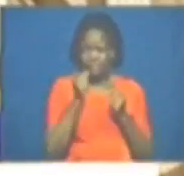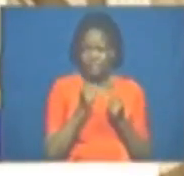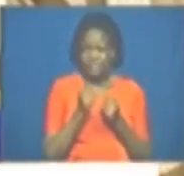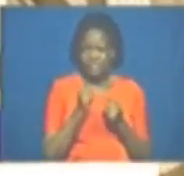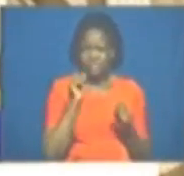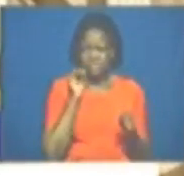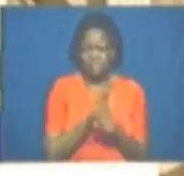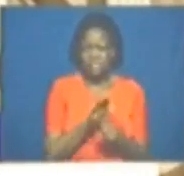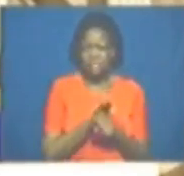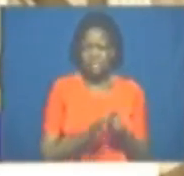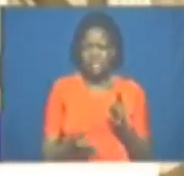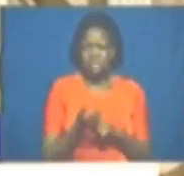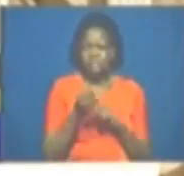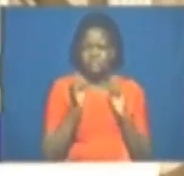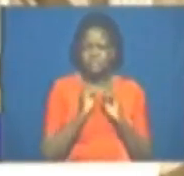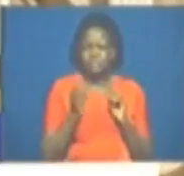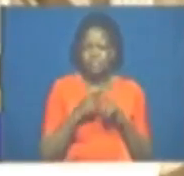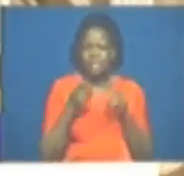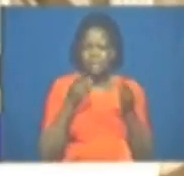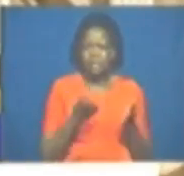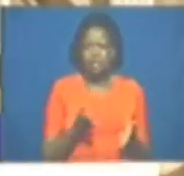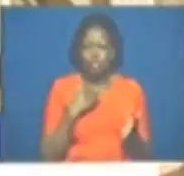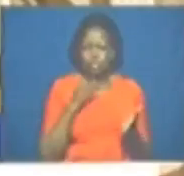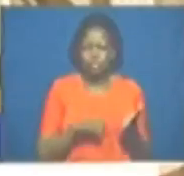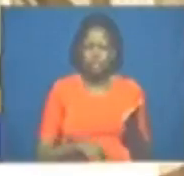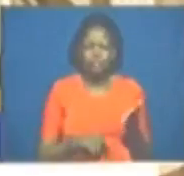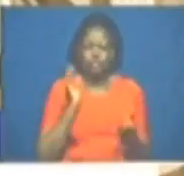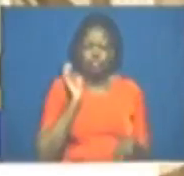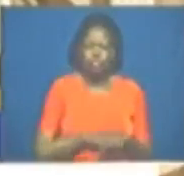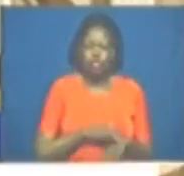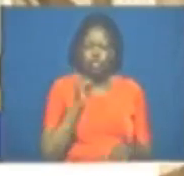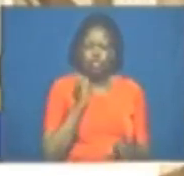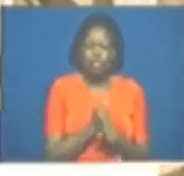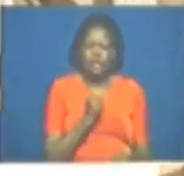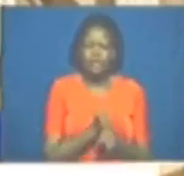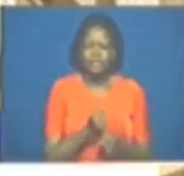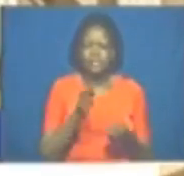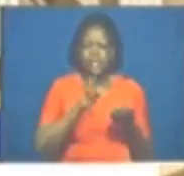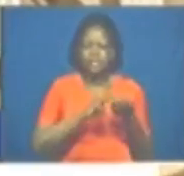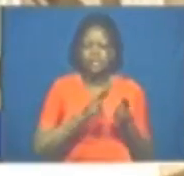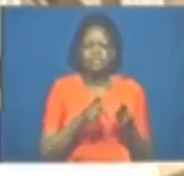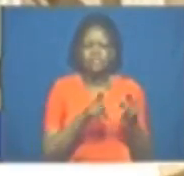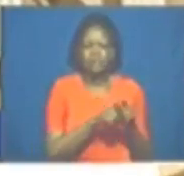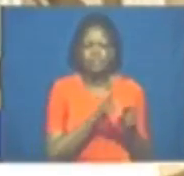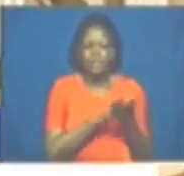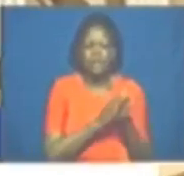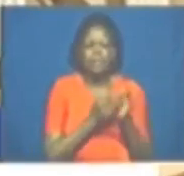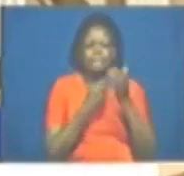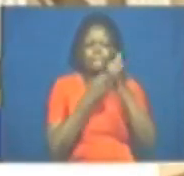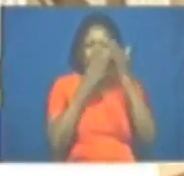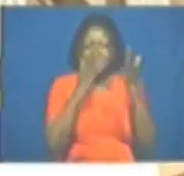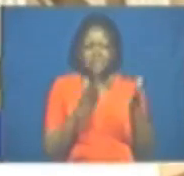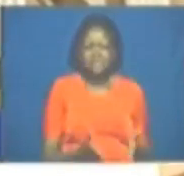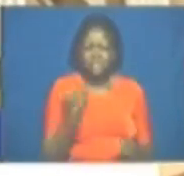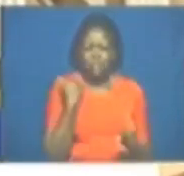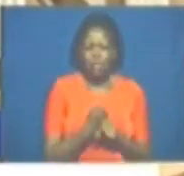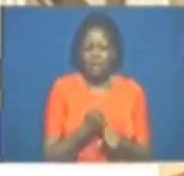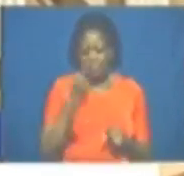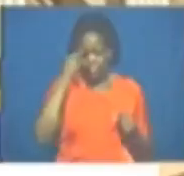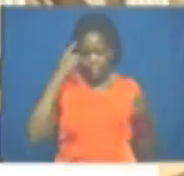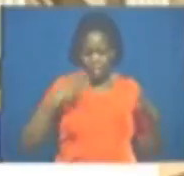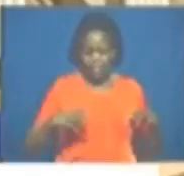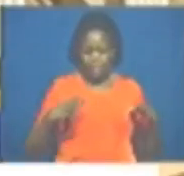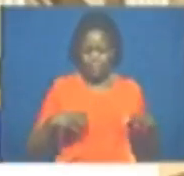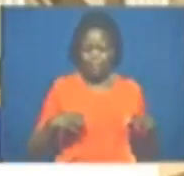done. But this time round, we want to have a working relationship. We want to be partners in working for the people of